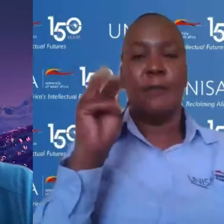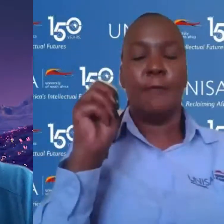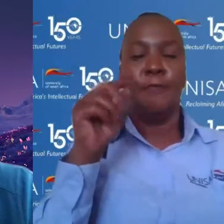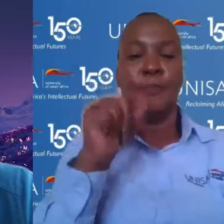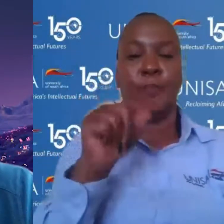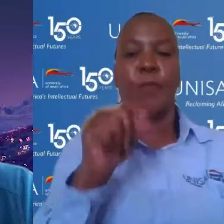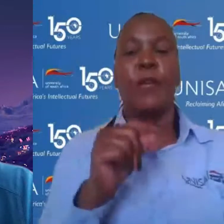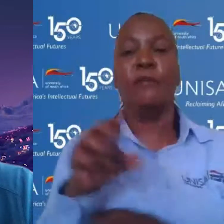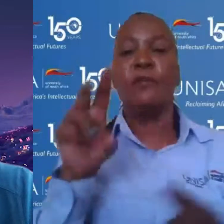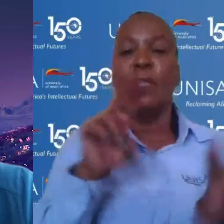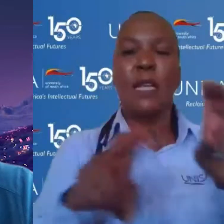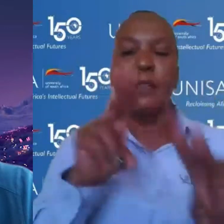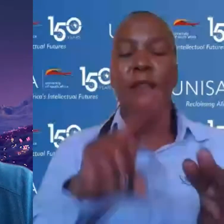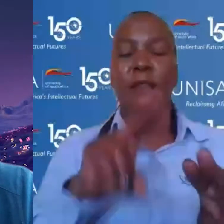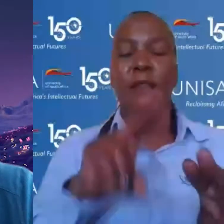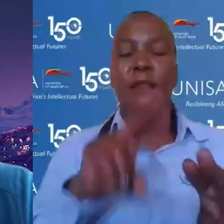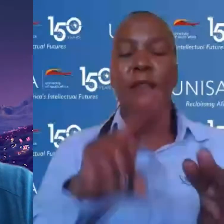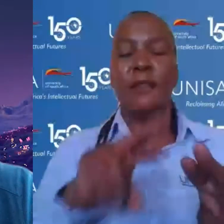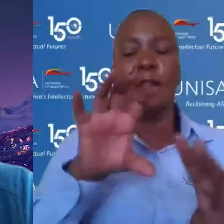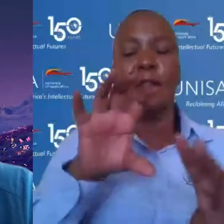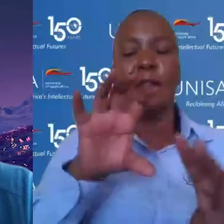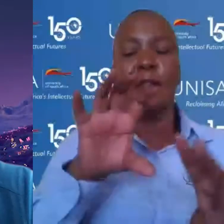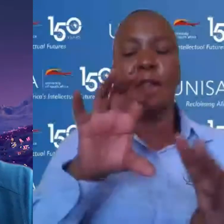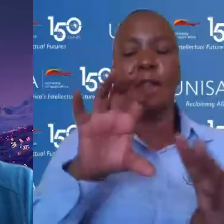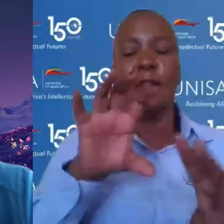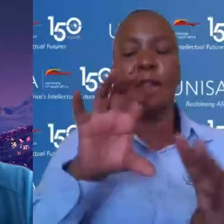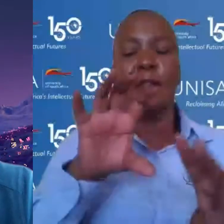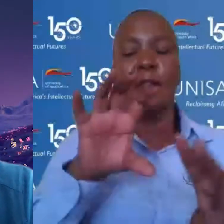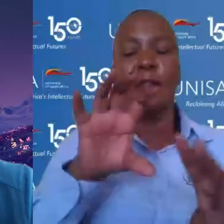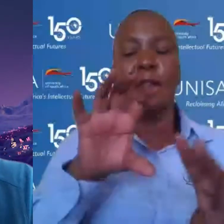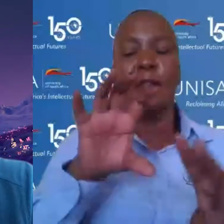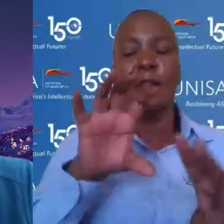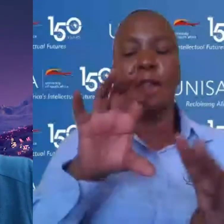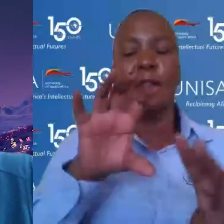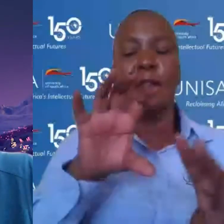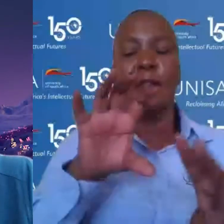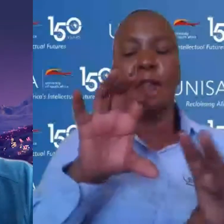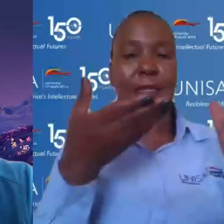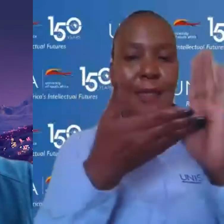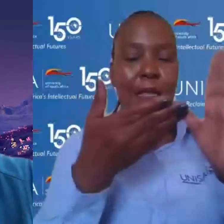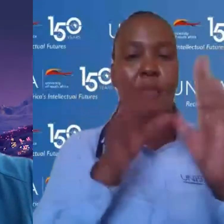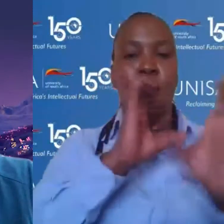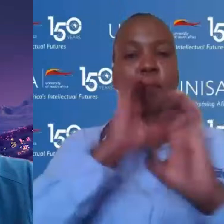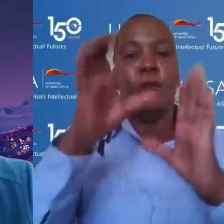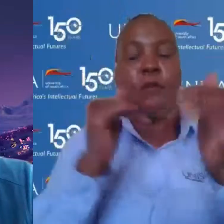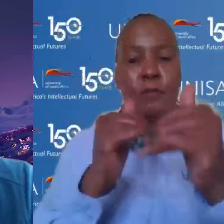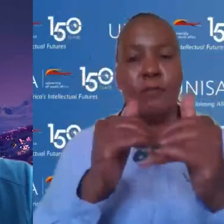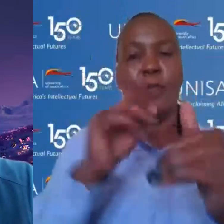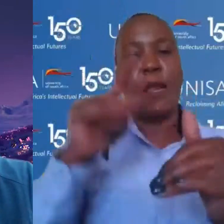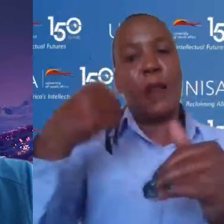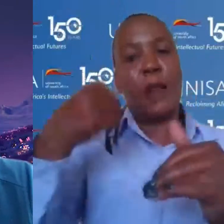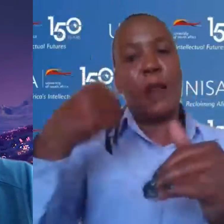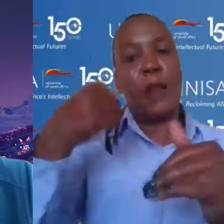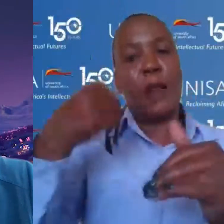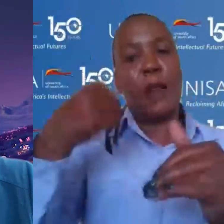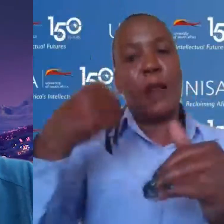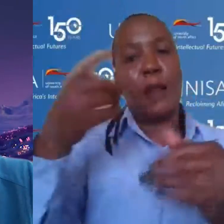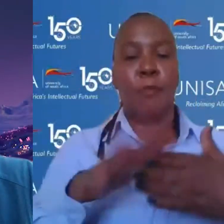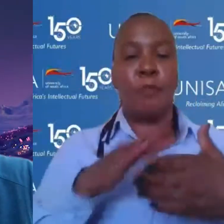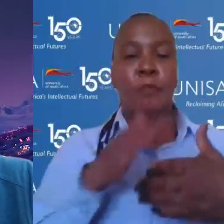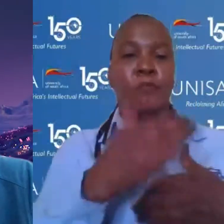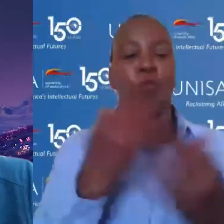only join it on a link that is in the chat. Alternatively, and because we care so